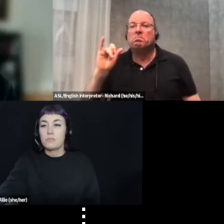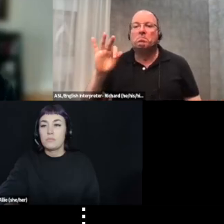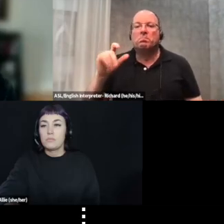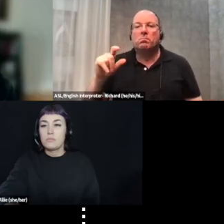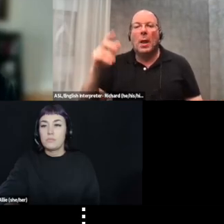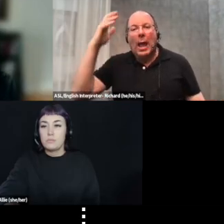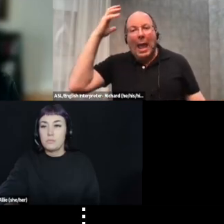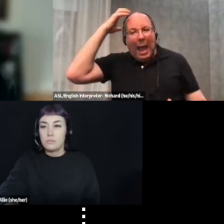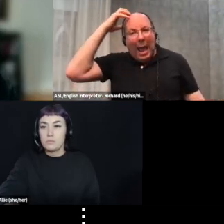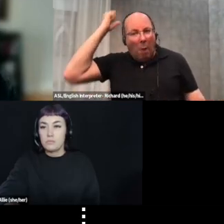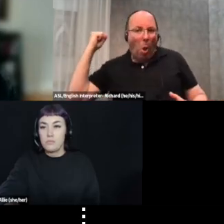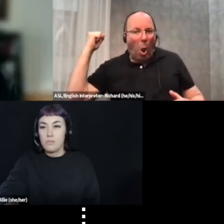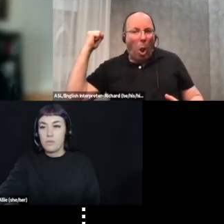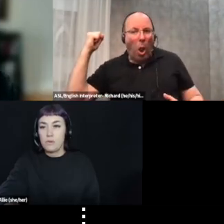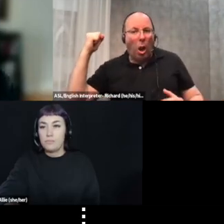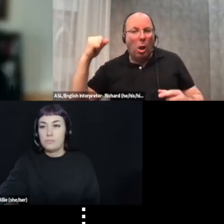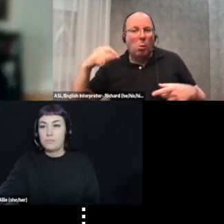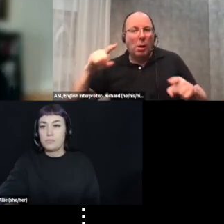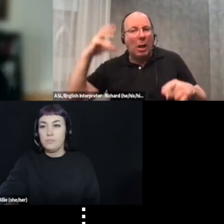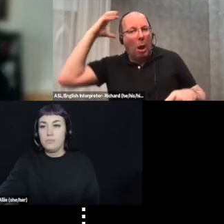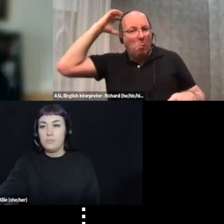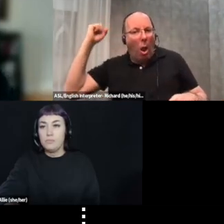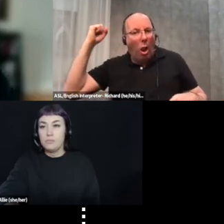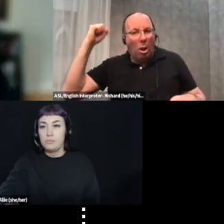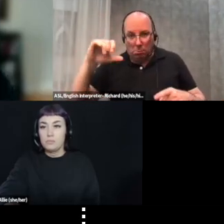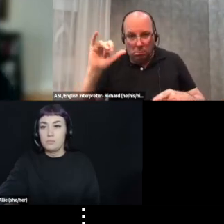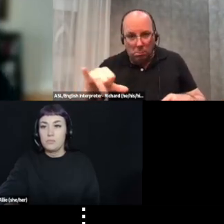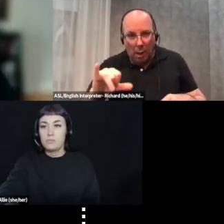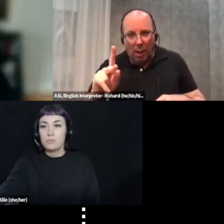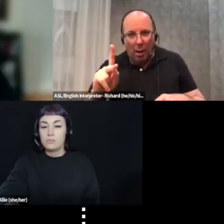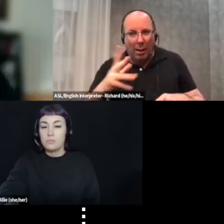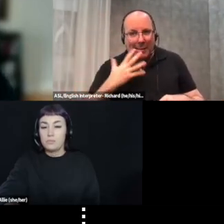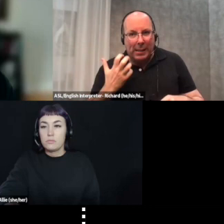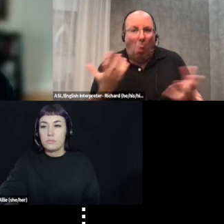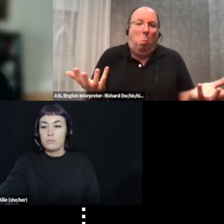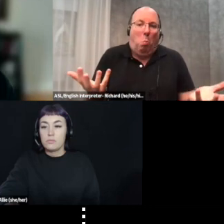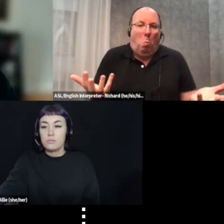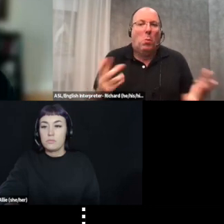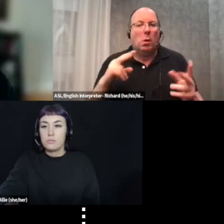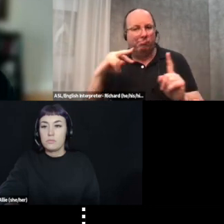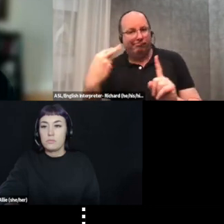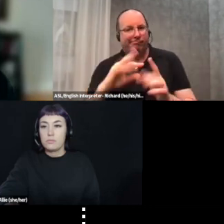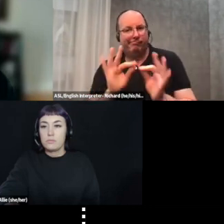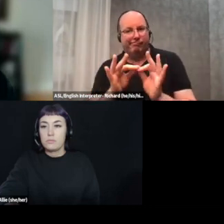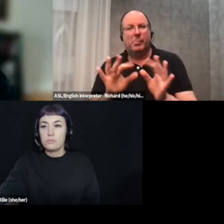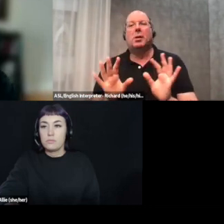hair pulling kinky? Depends on who you're talking to. So it is about up to personal interpretation.